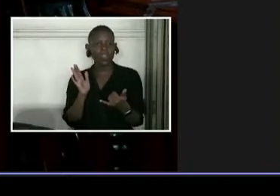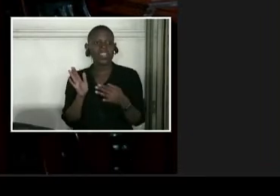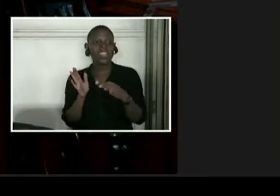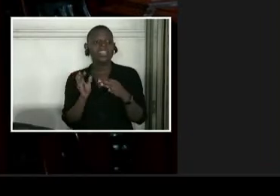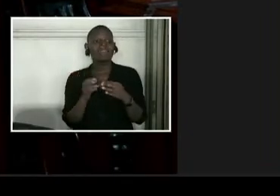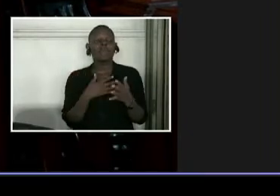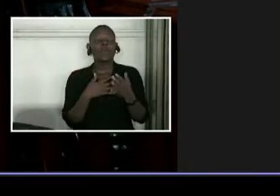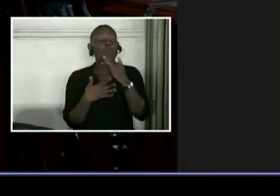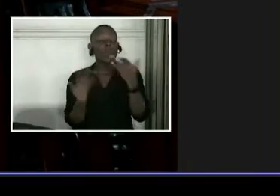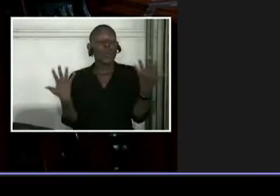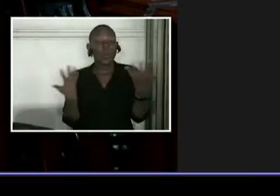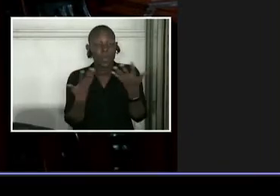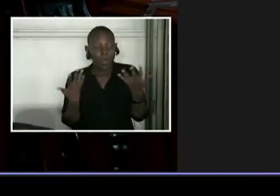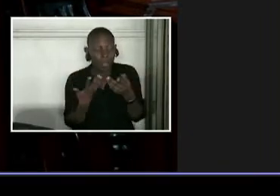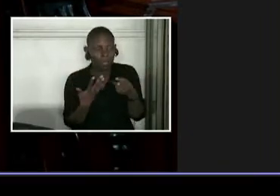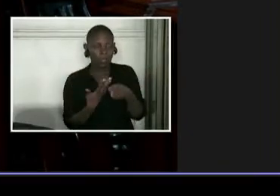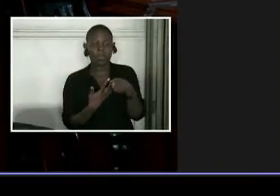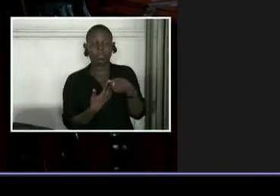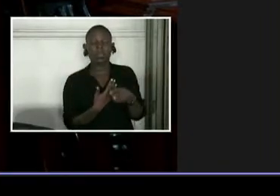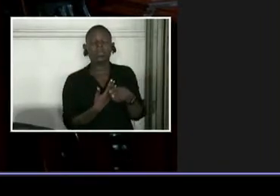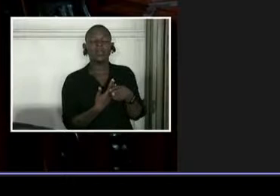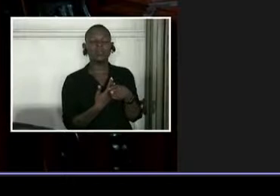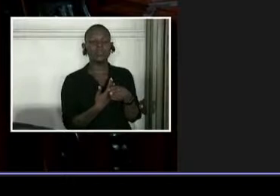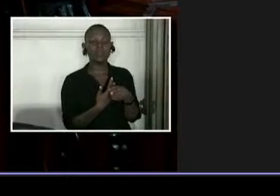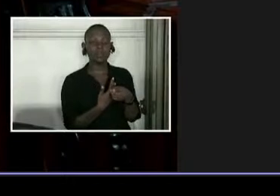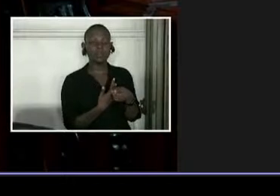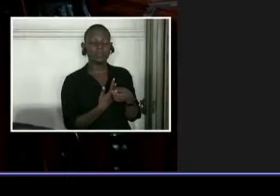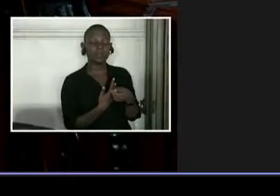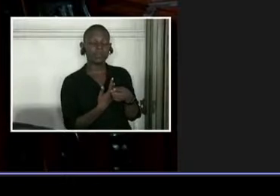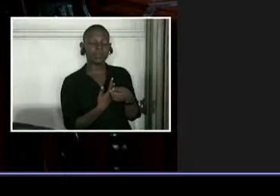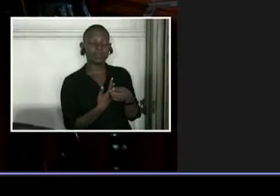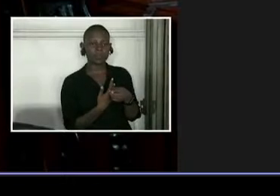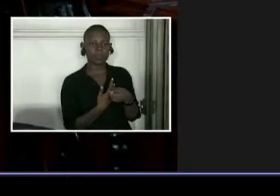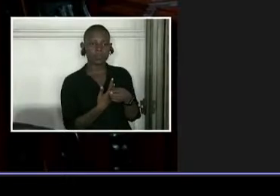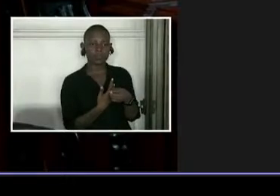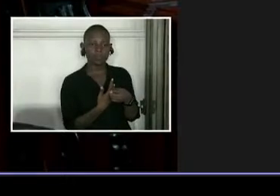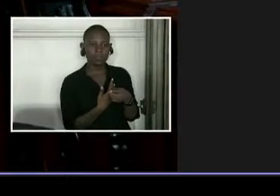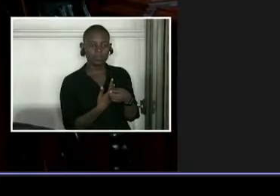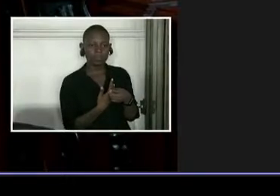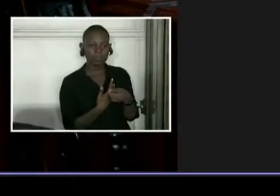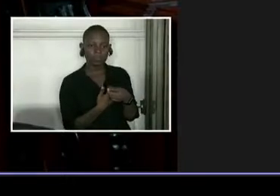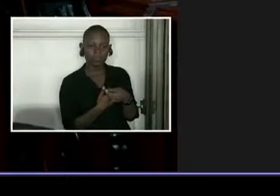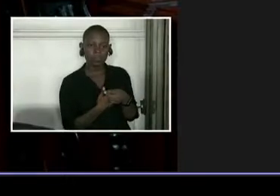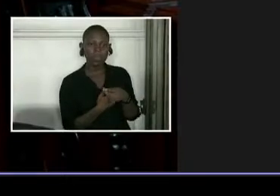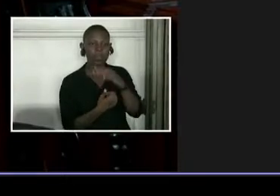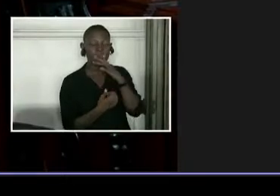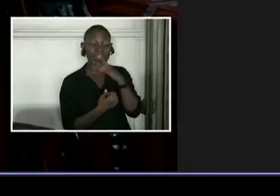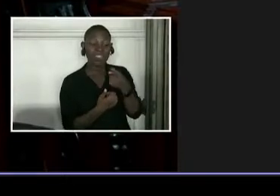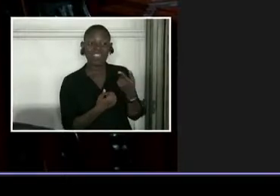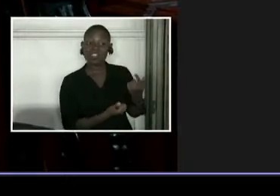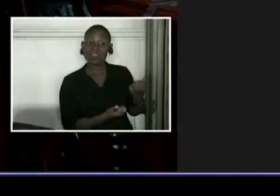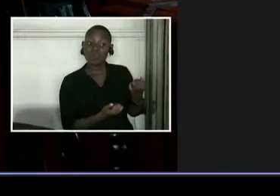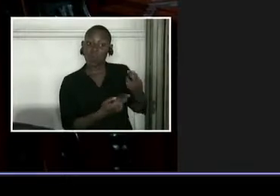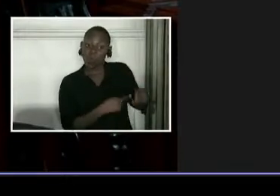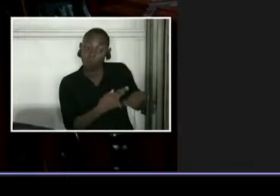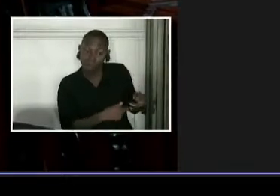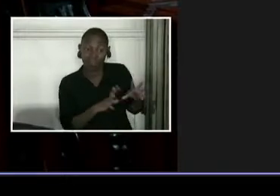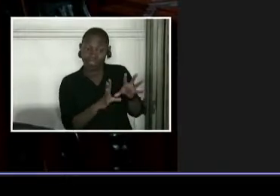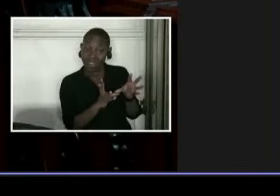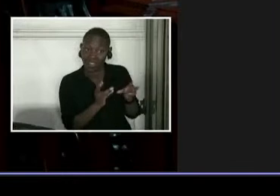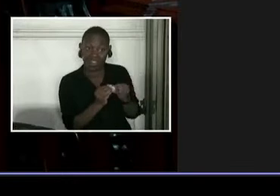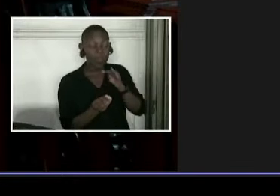few, while the vast majority exists and toils to enlarge that wealth, unquote.